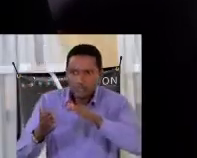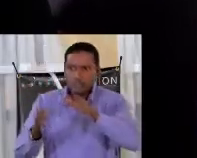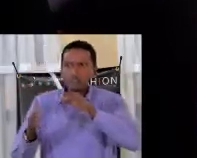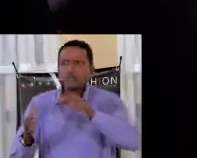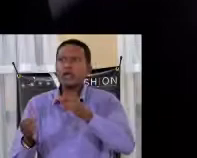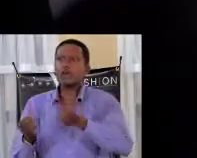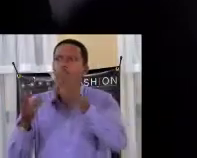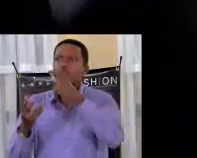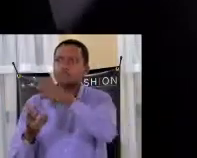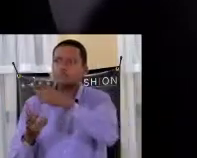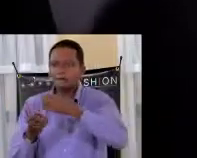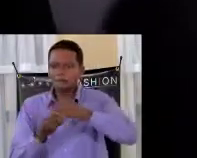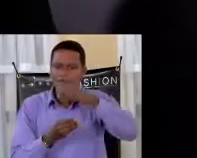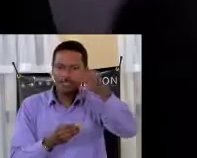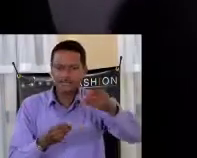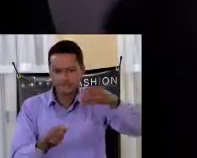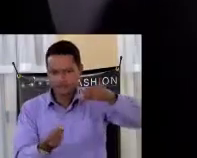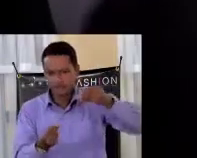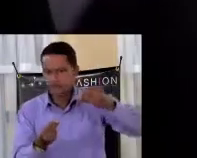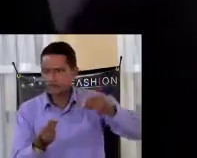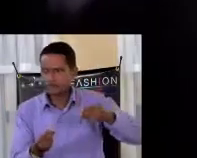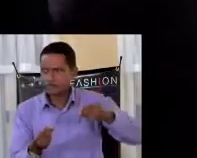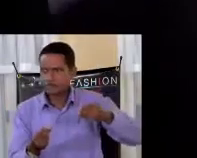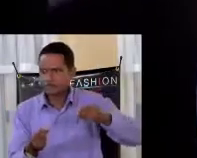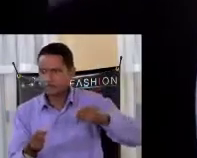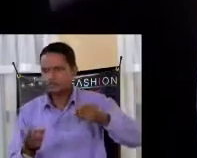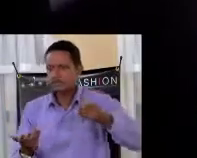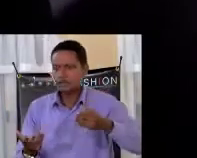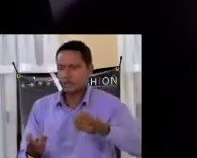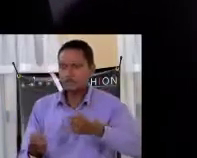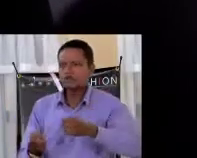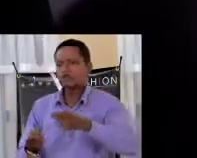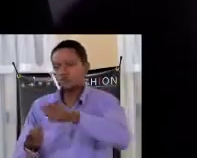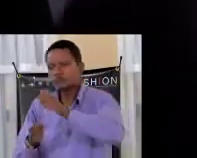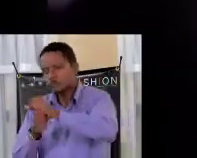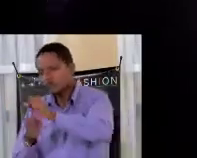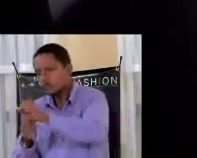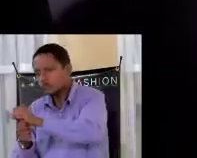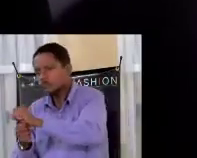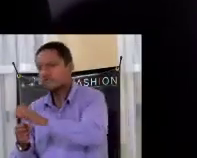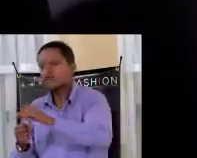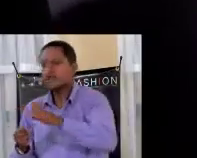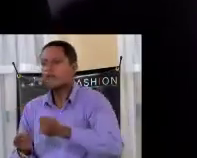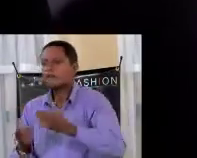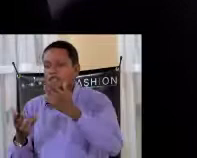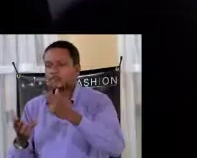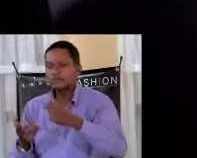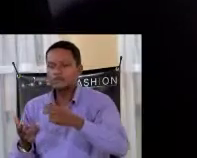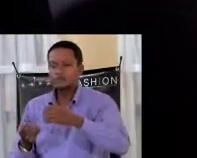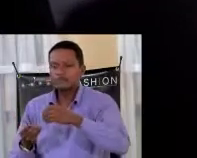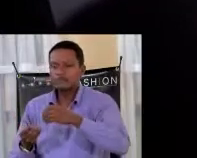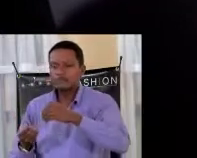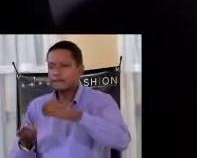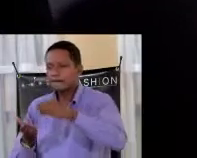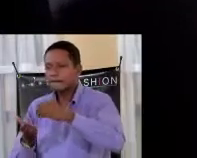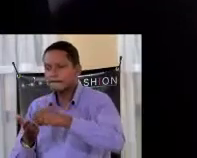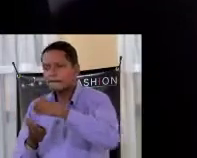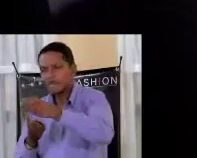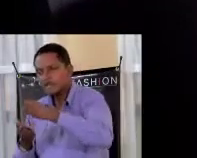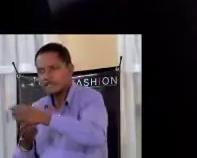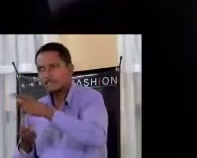on creating this based on the delivery times that you gave me, right? So there's a lot of different statistics and maths involved. But the point is, I was able to come back